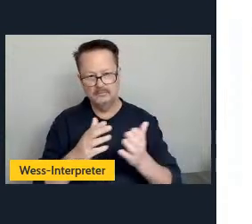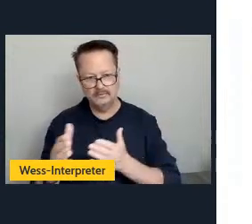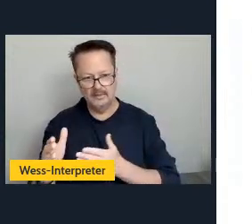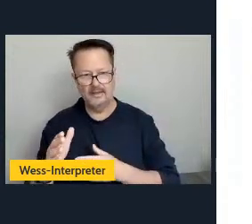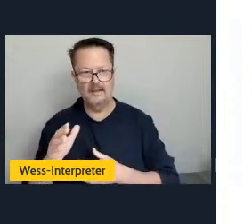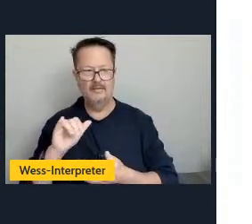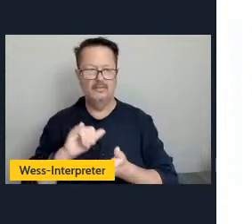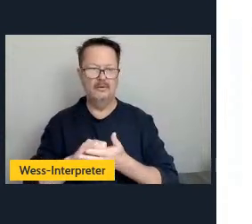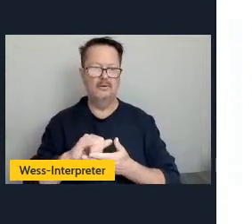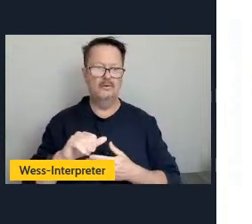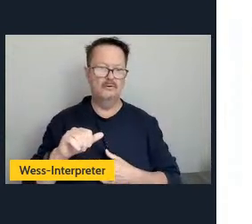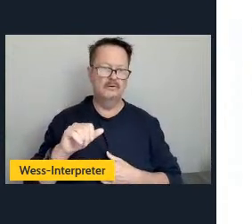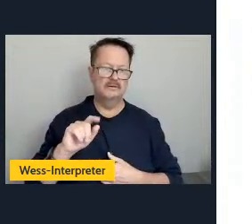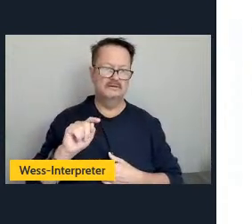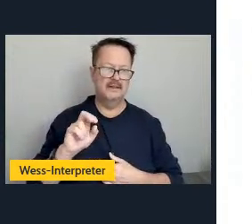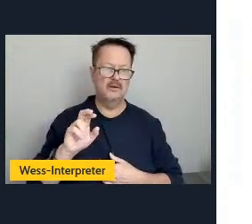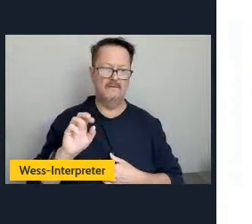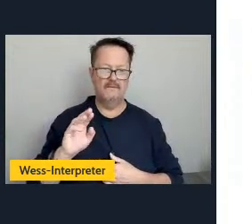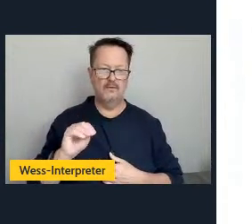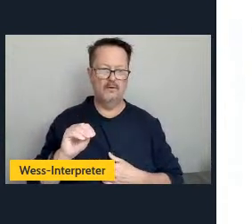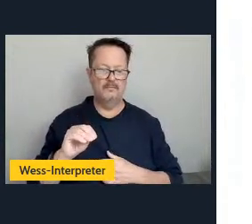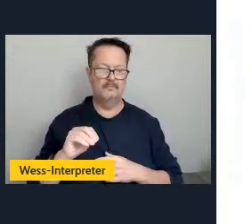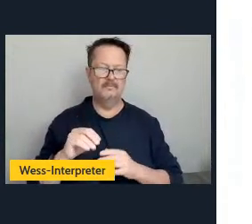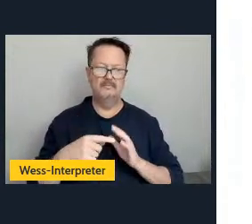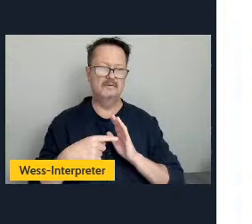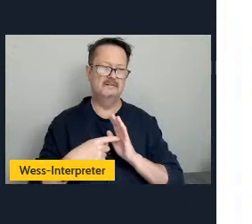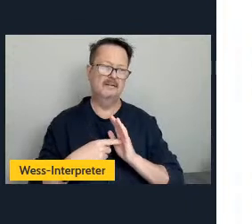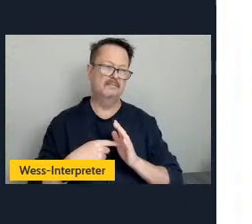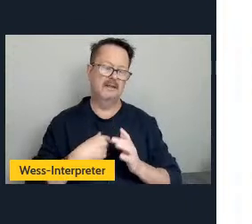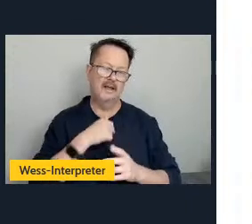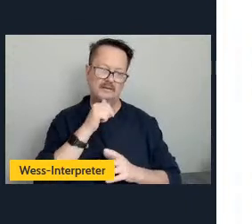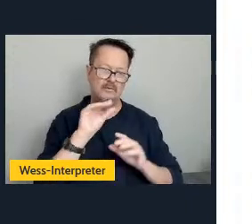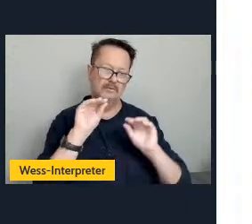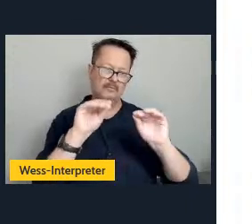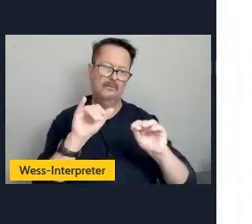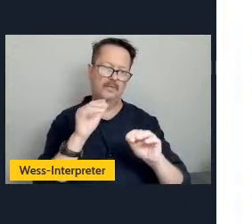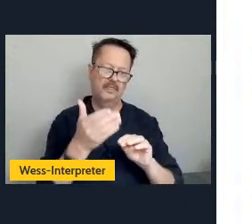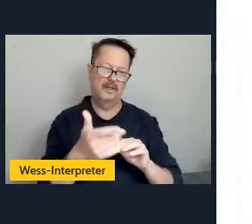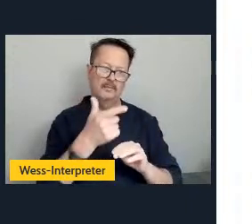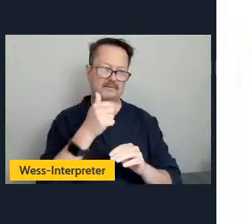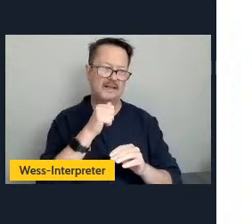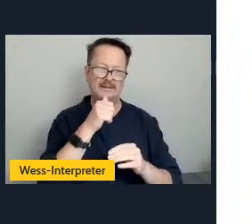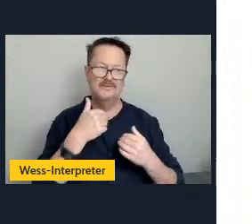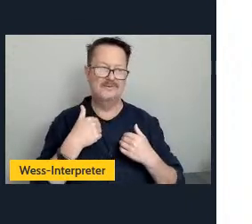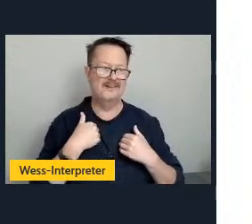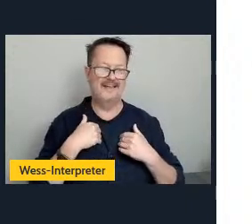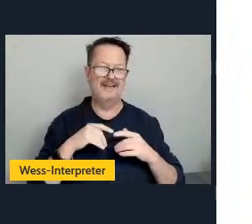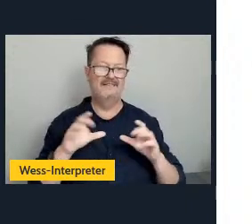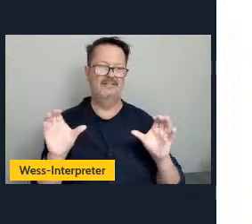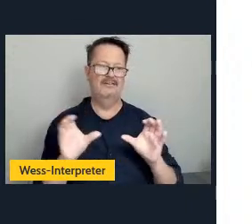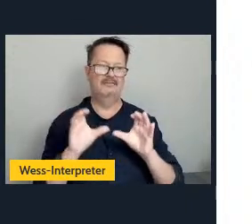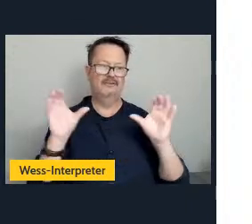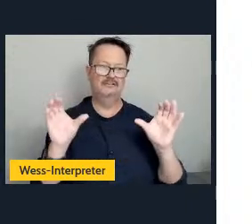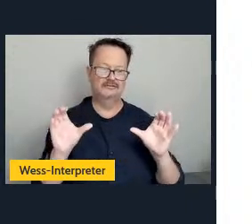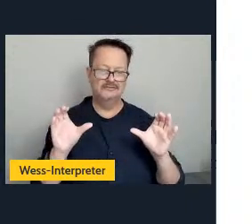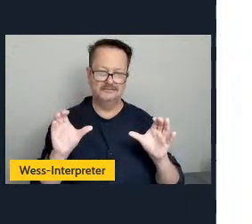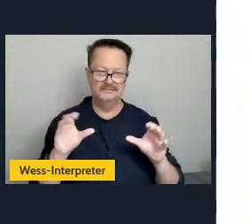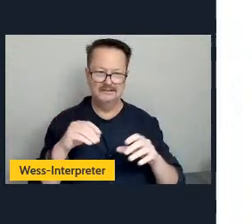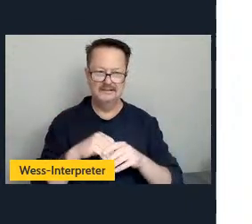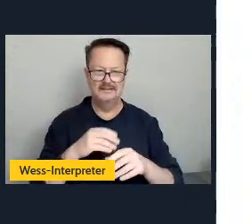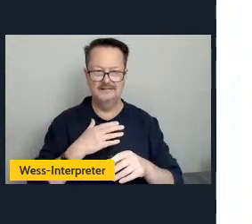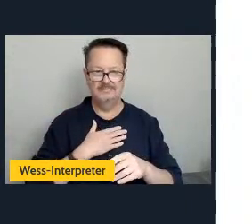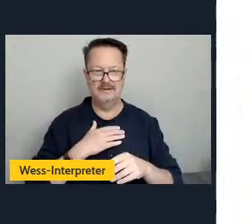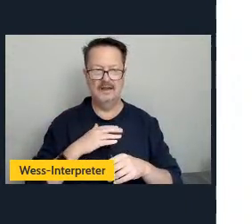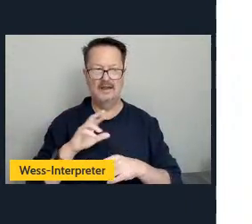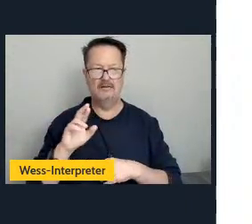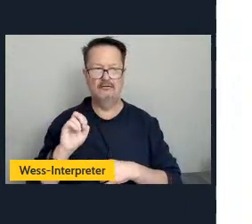examples. I don't do this here because I don't have credentials in my repository here,